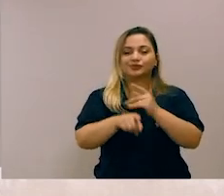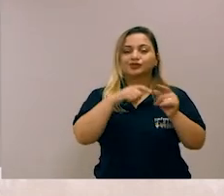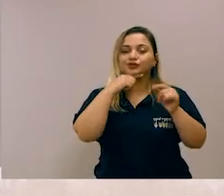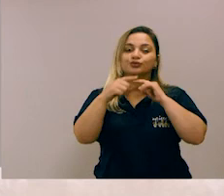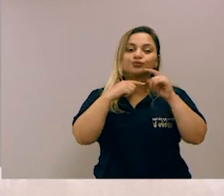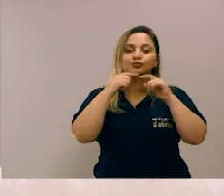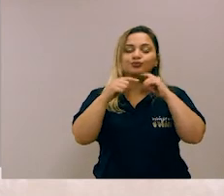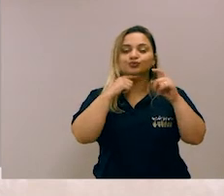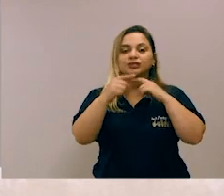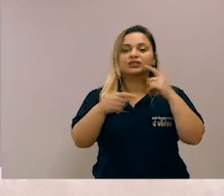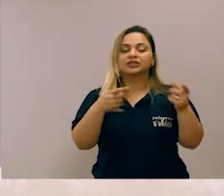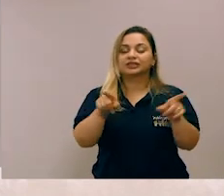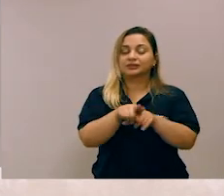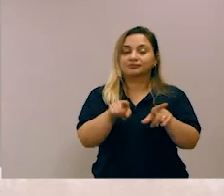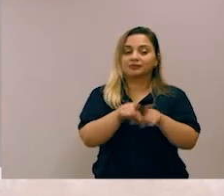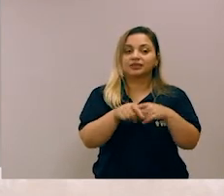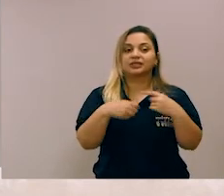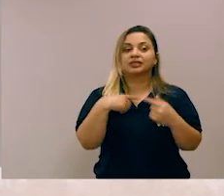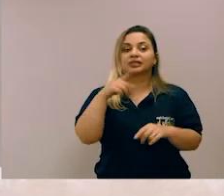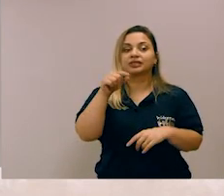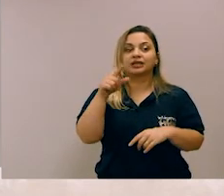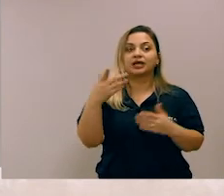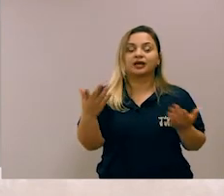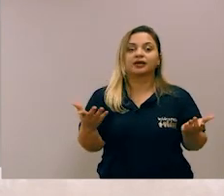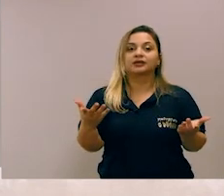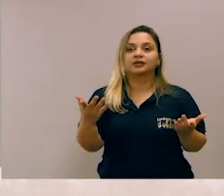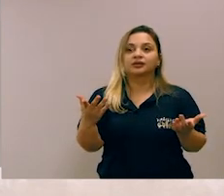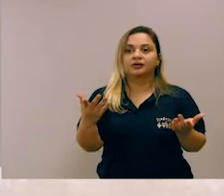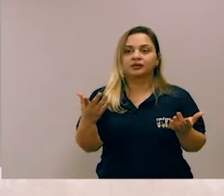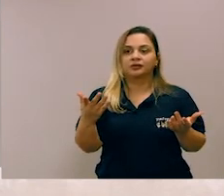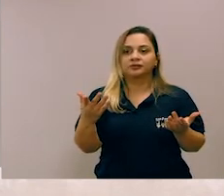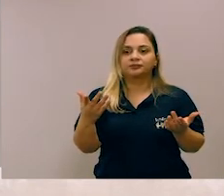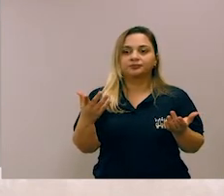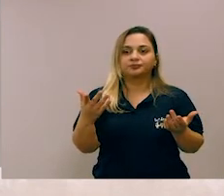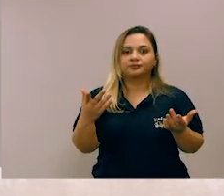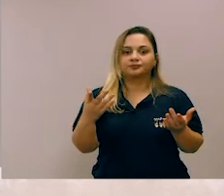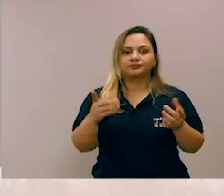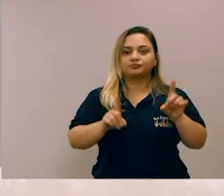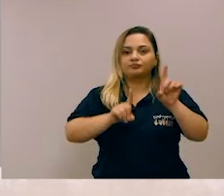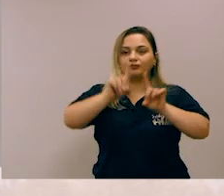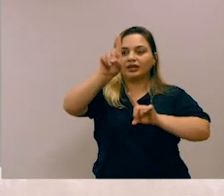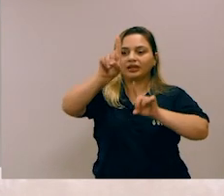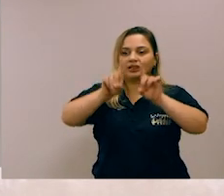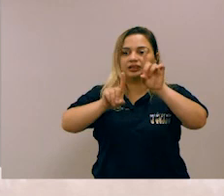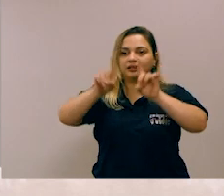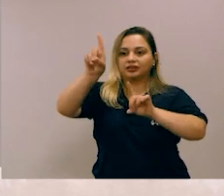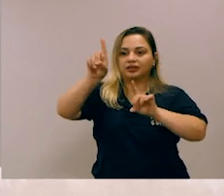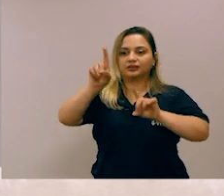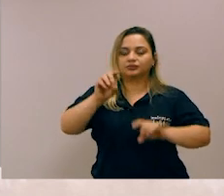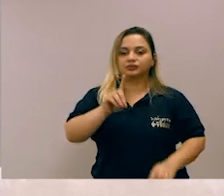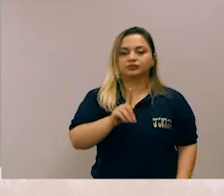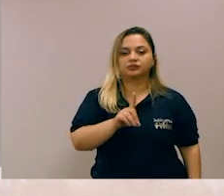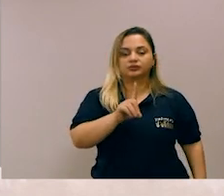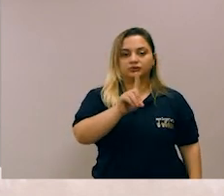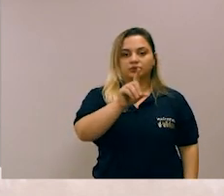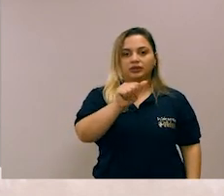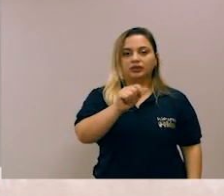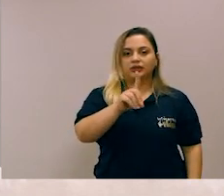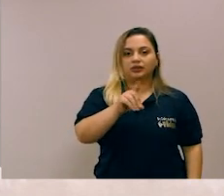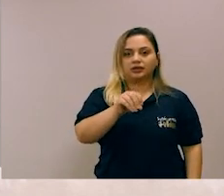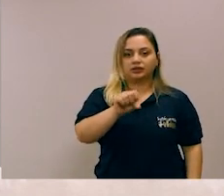that were presented to us in that moment, which is the data that we collected